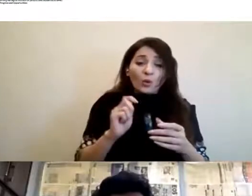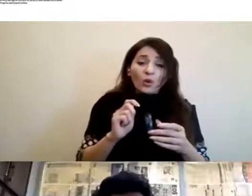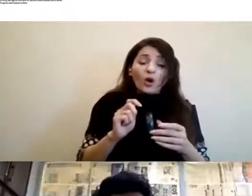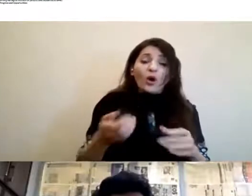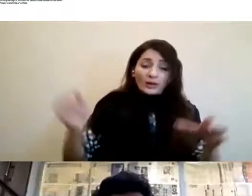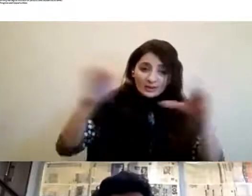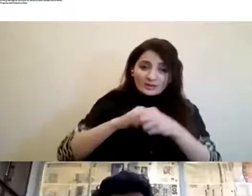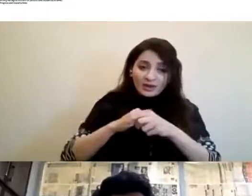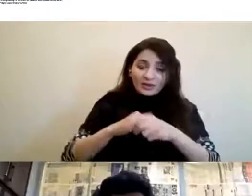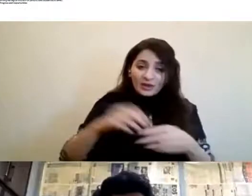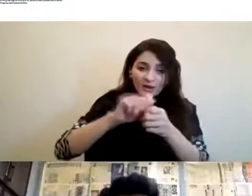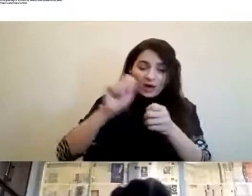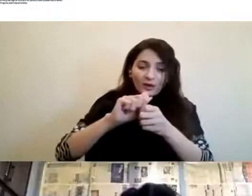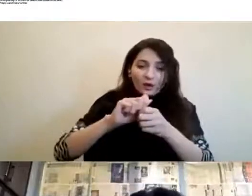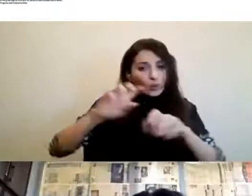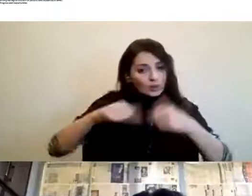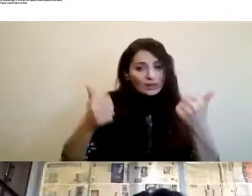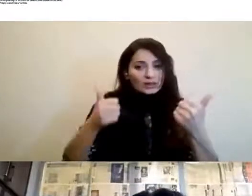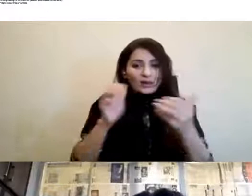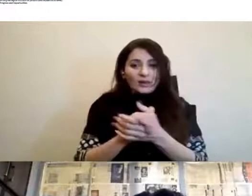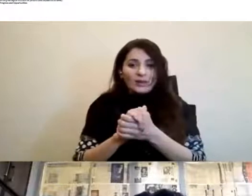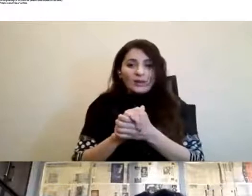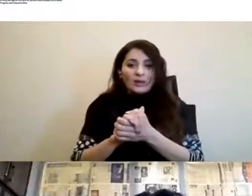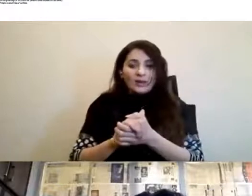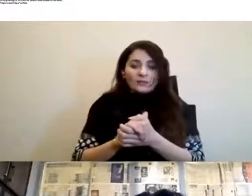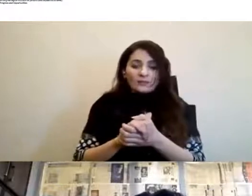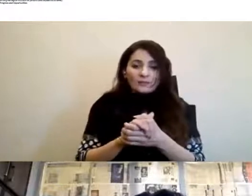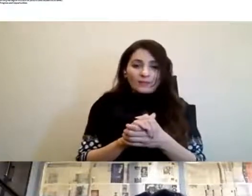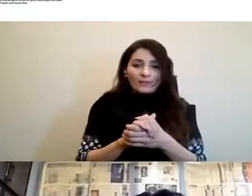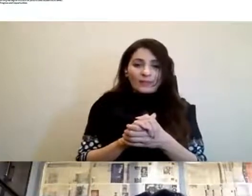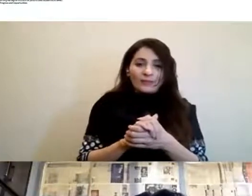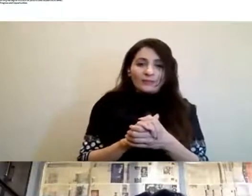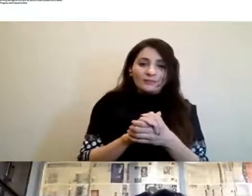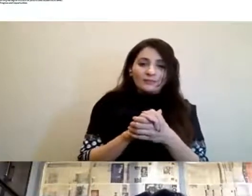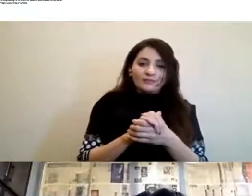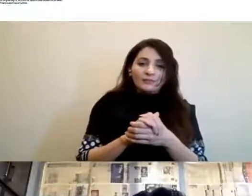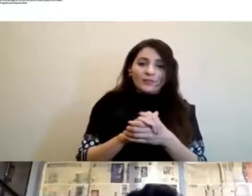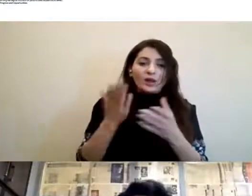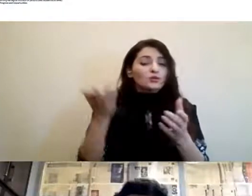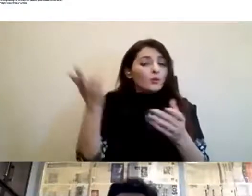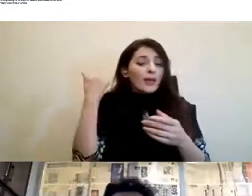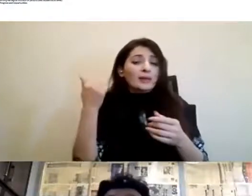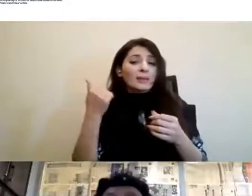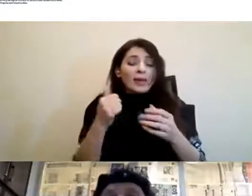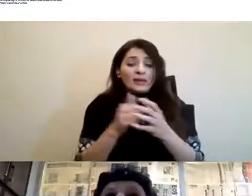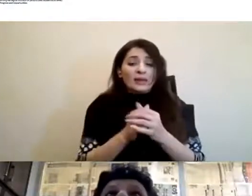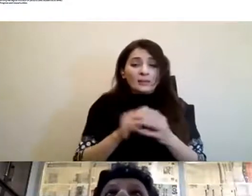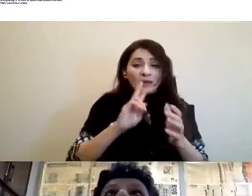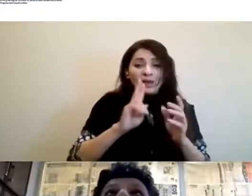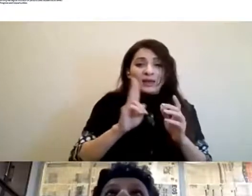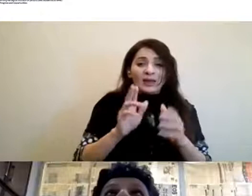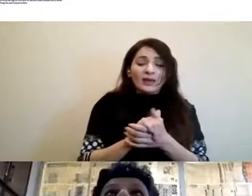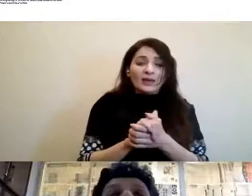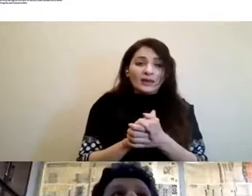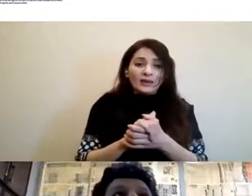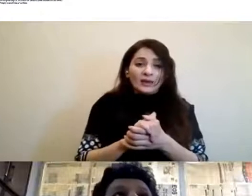more accessible to people with disabilities. And the work that I mentioned previously on Teach Access is also a key